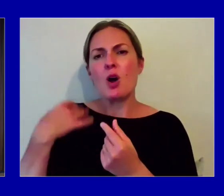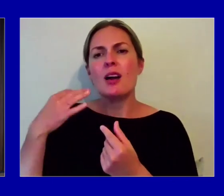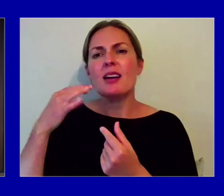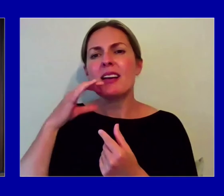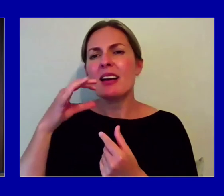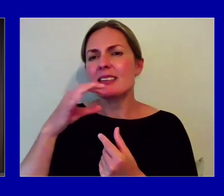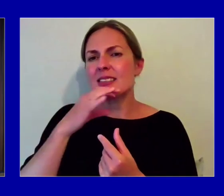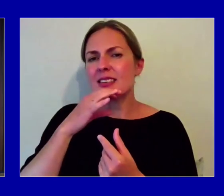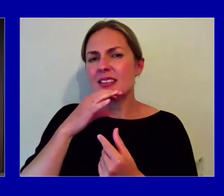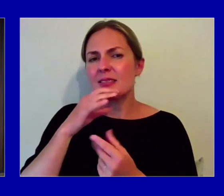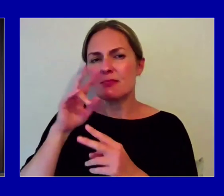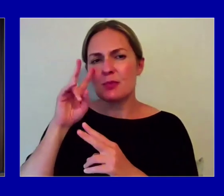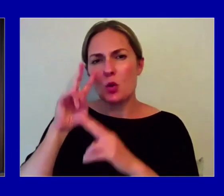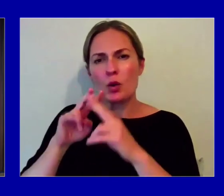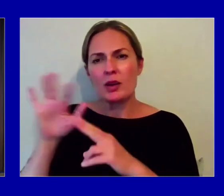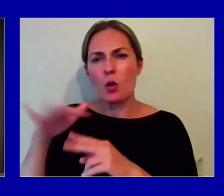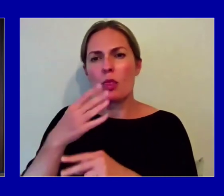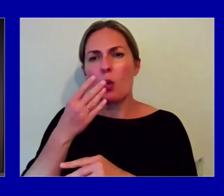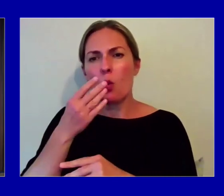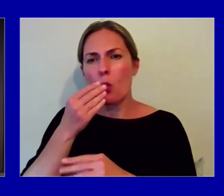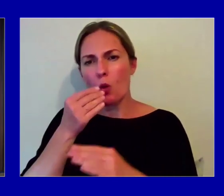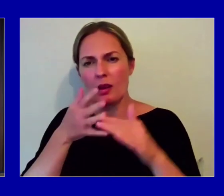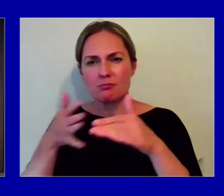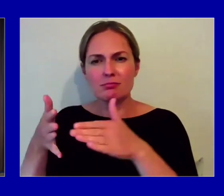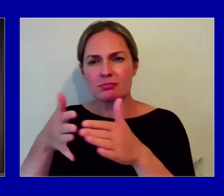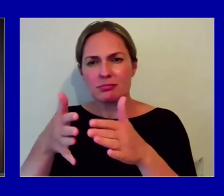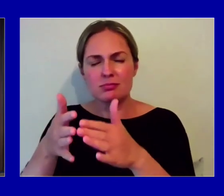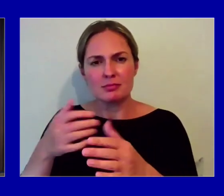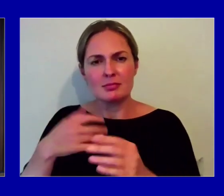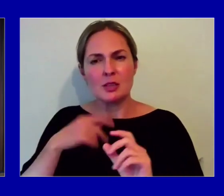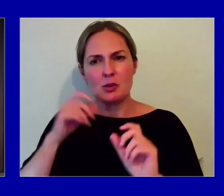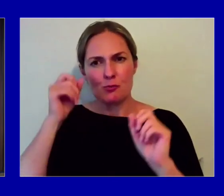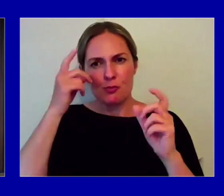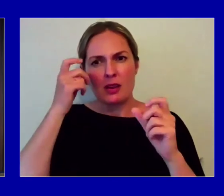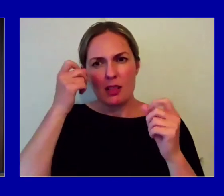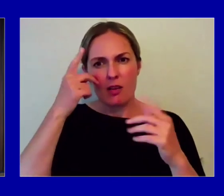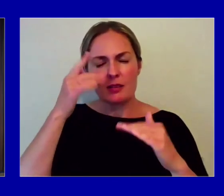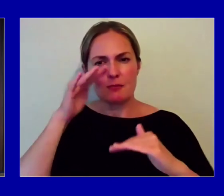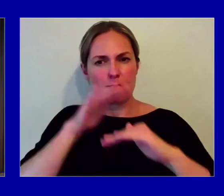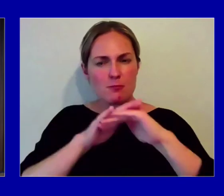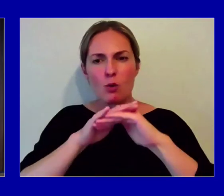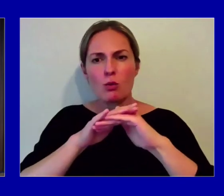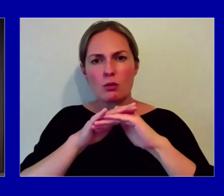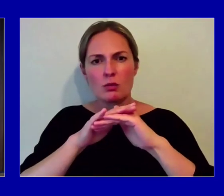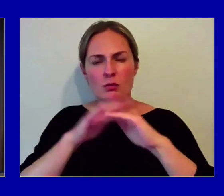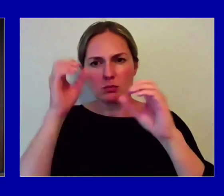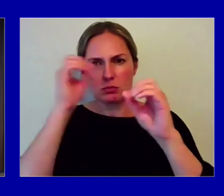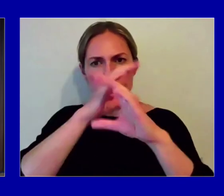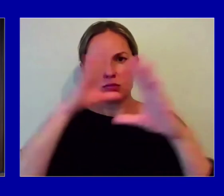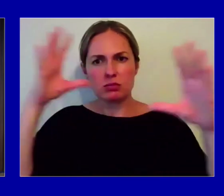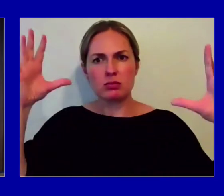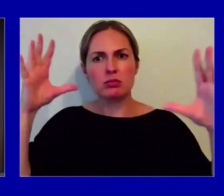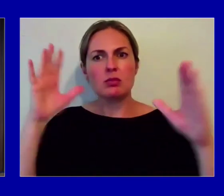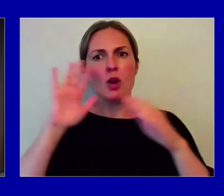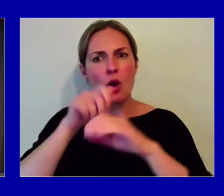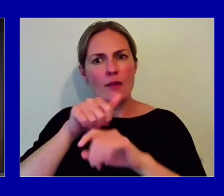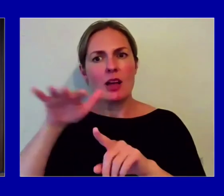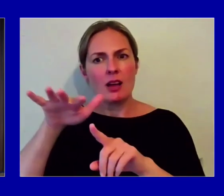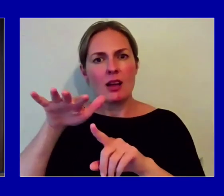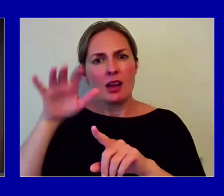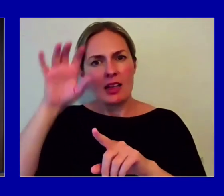just, um, completed a course at Nakiri last year, but, but doing that, that sort of, um, I had to do that to sort of